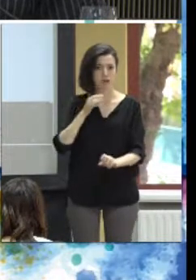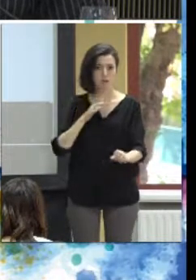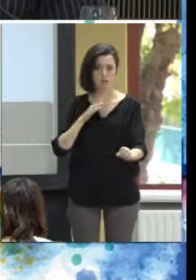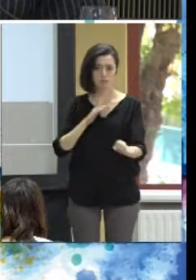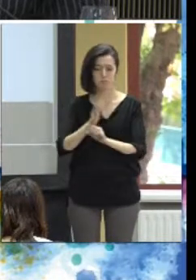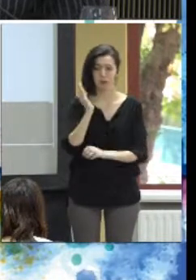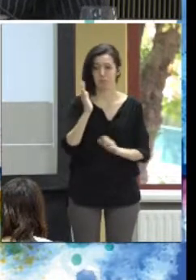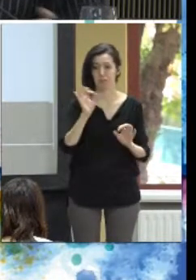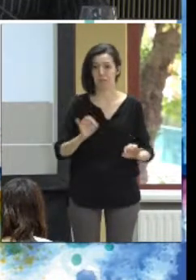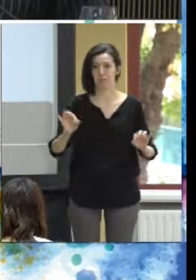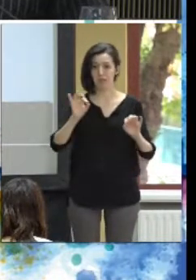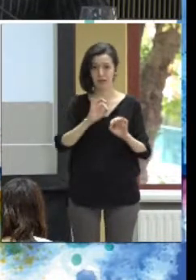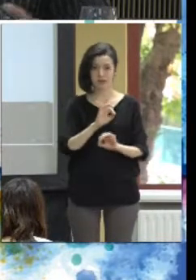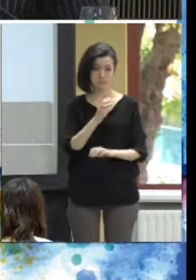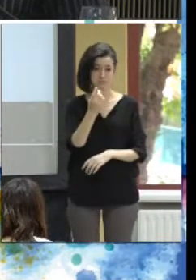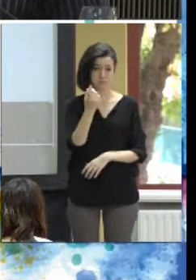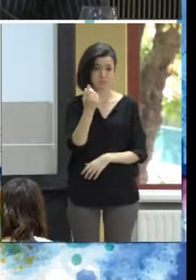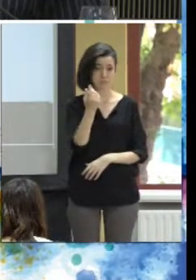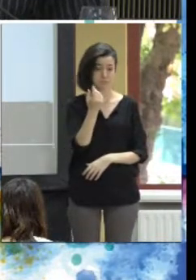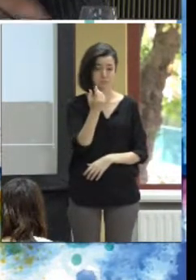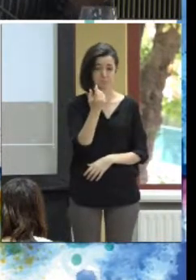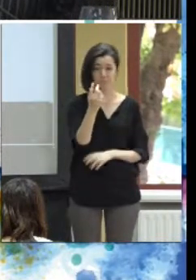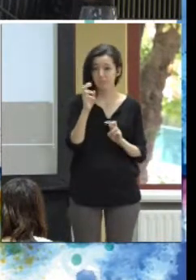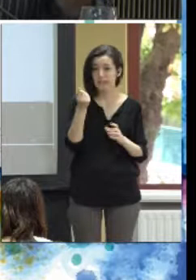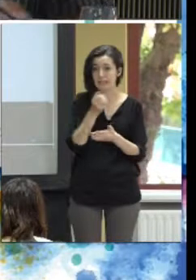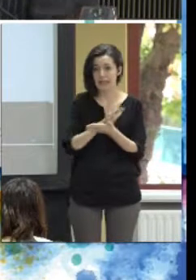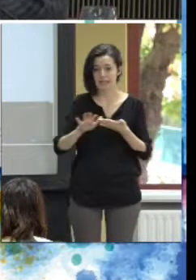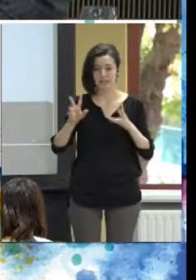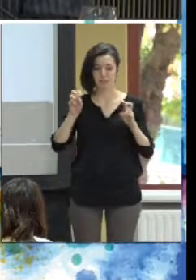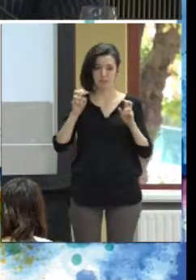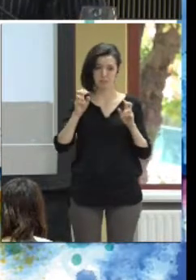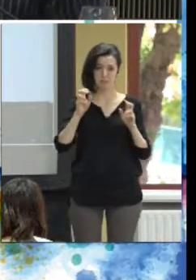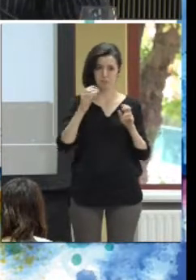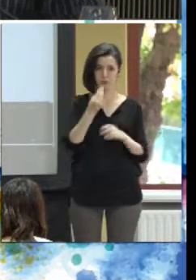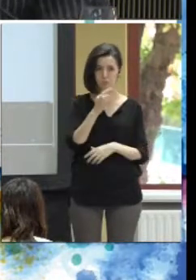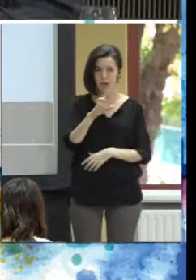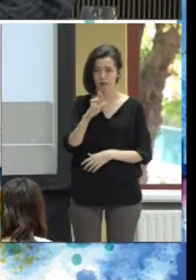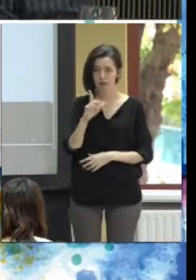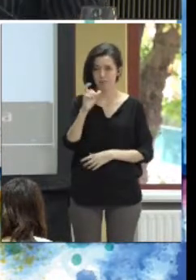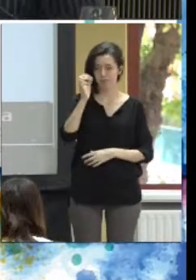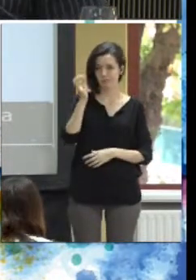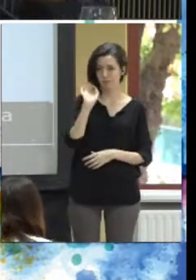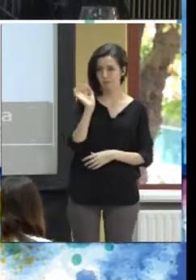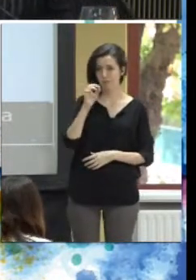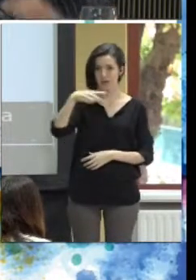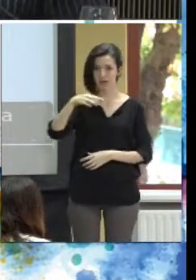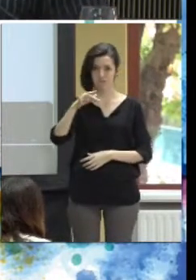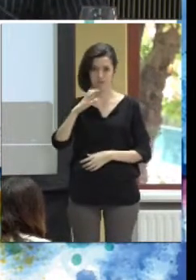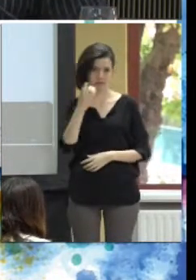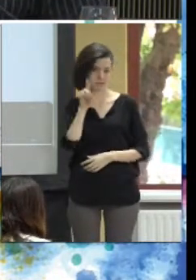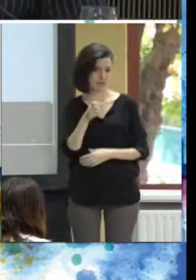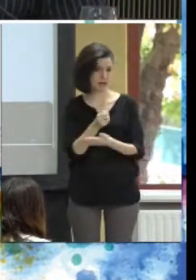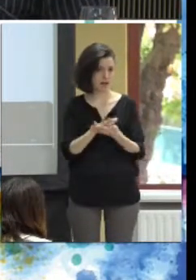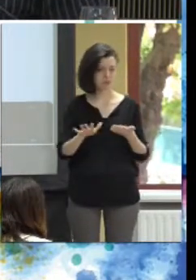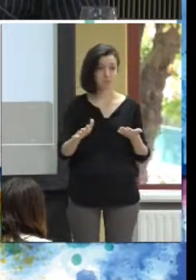when it comes to detecting QR or NFC, you don't actually need, for example, Mindtext. Forget Mindtext. Just take any app.